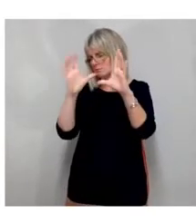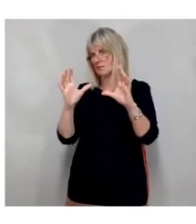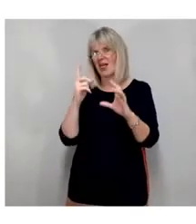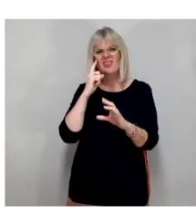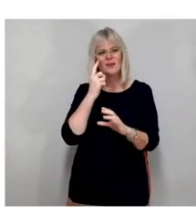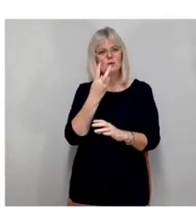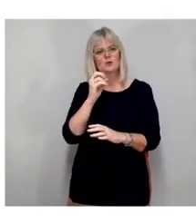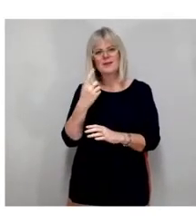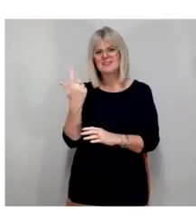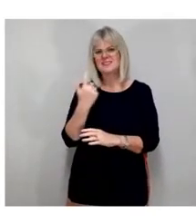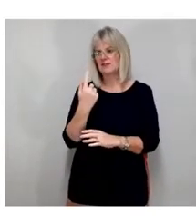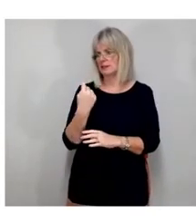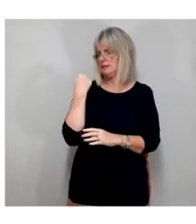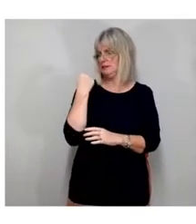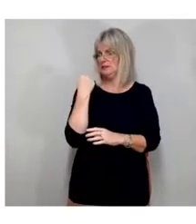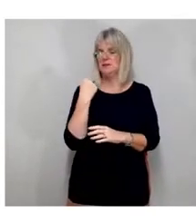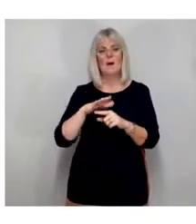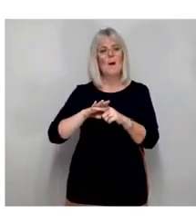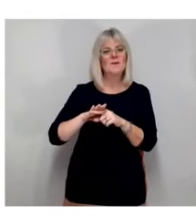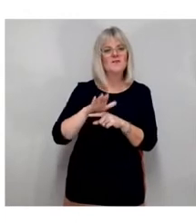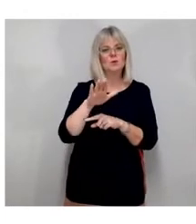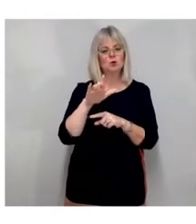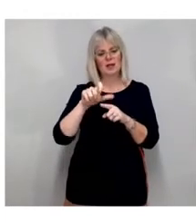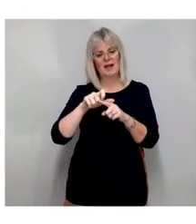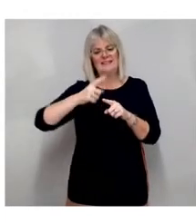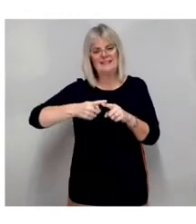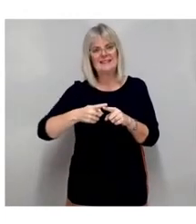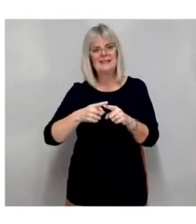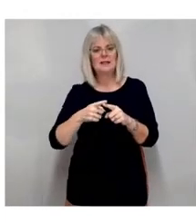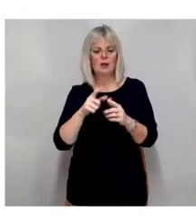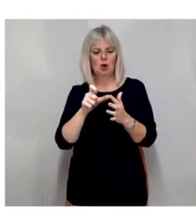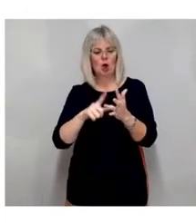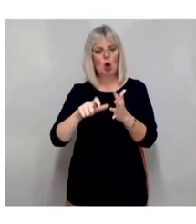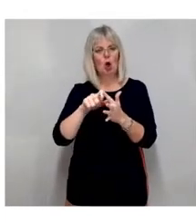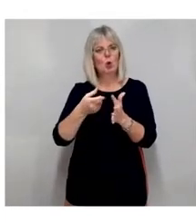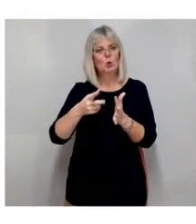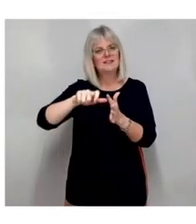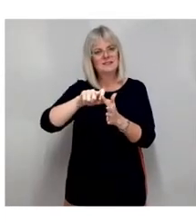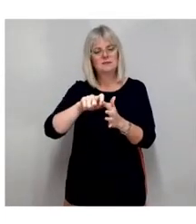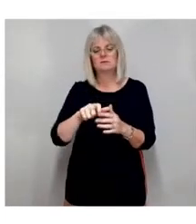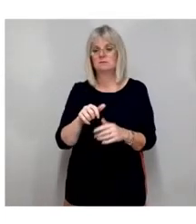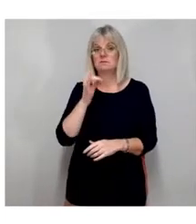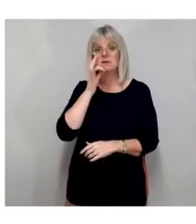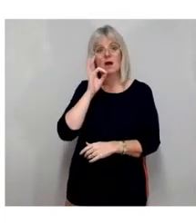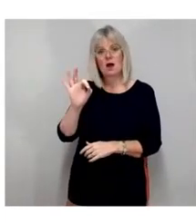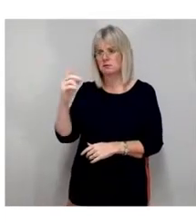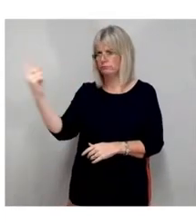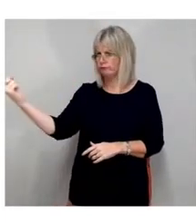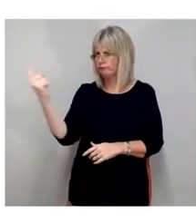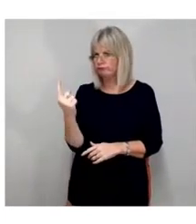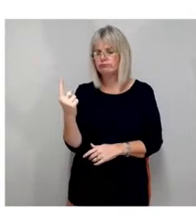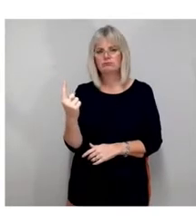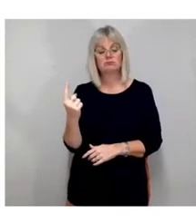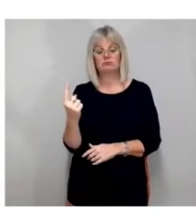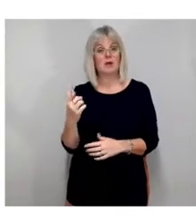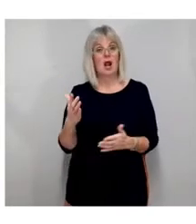event in London at the XL. We invited this developer named Tom Nabarro onto the main stage in front of a live audience of 5,000